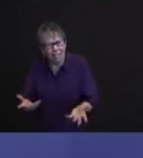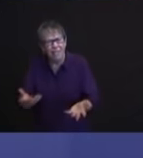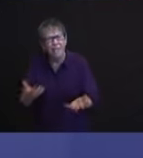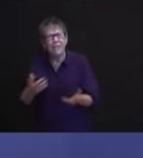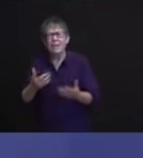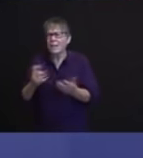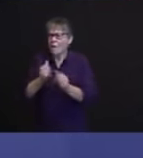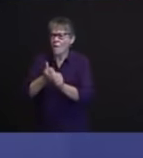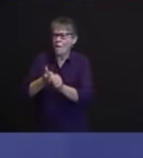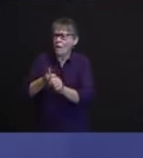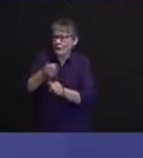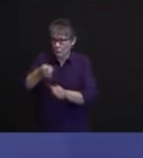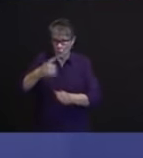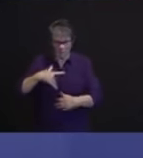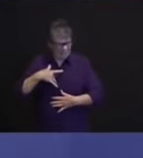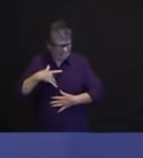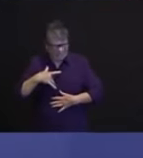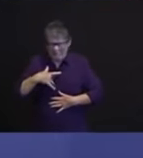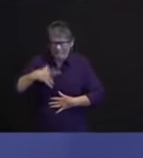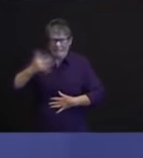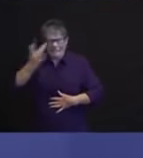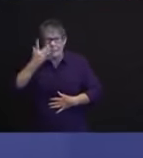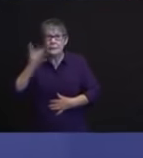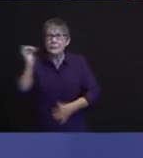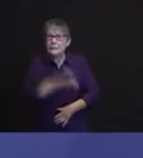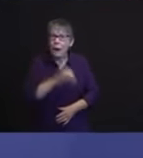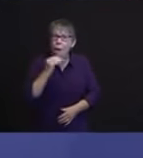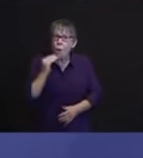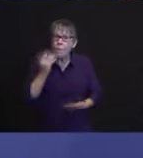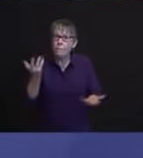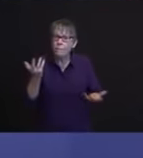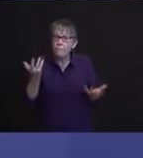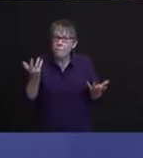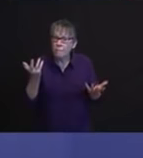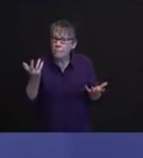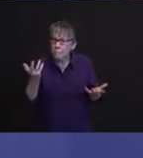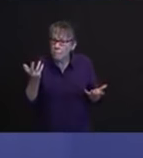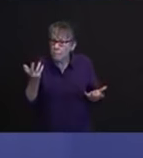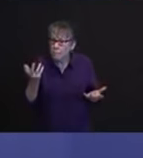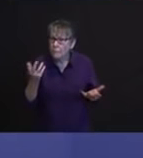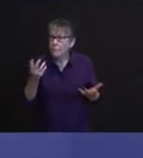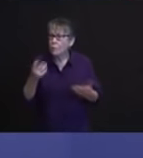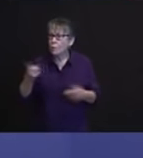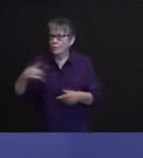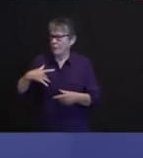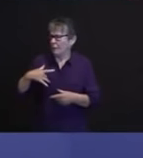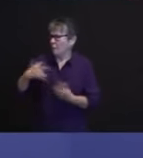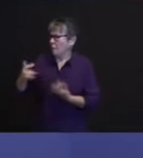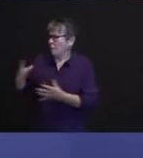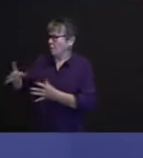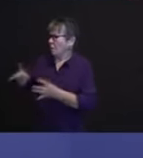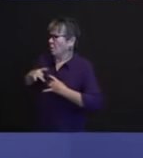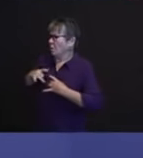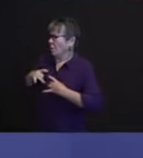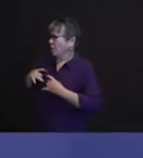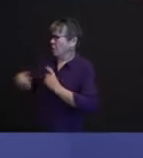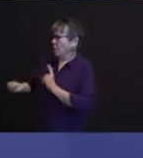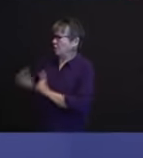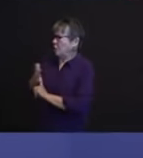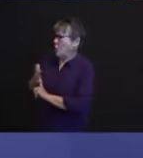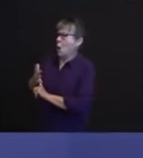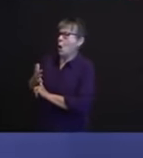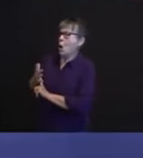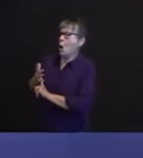you've been exposed and cooperate with contact tracers. Wash your hands often with soap and water for at least 20 seconds or use